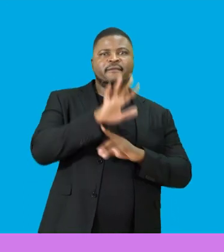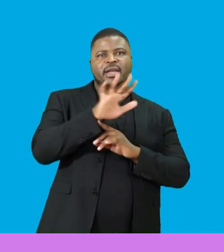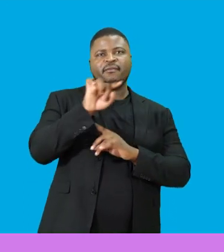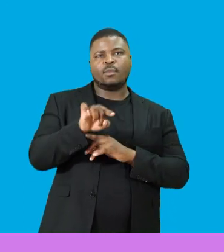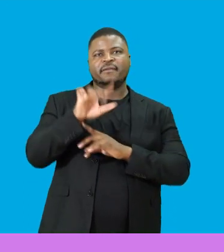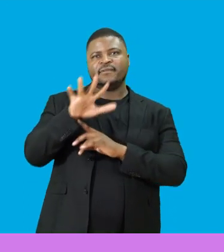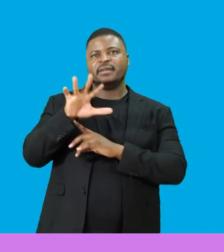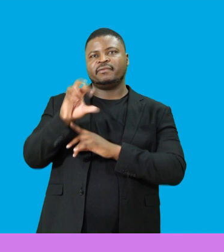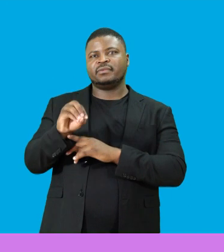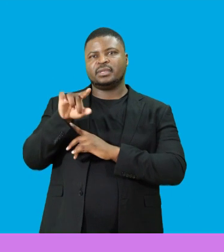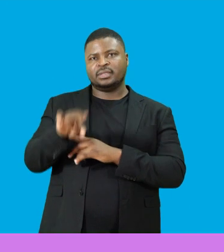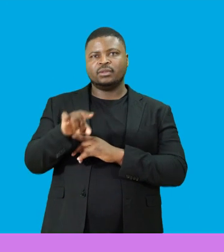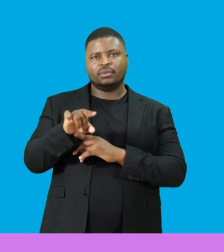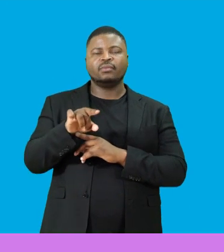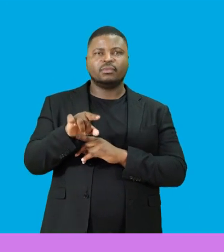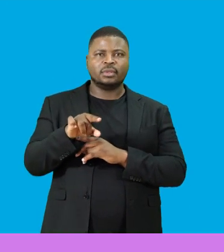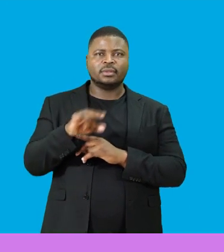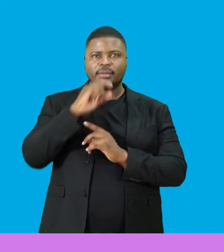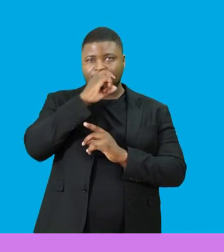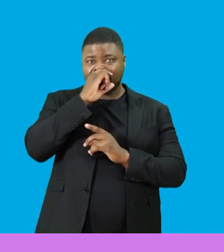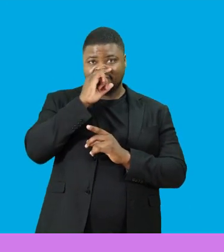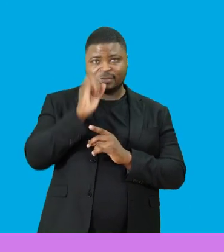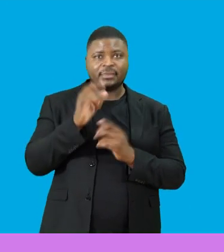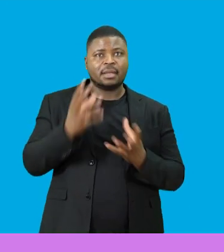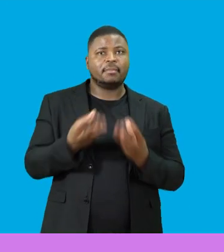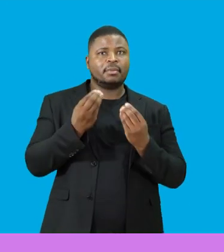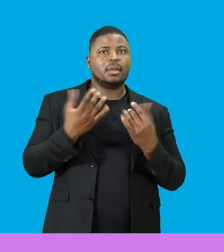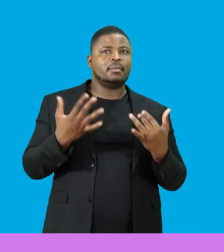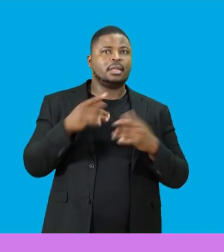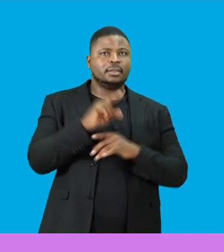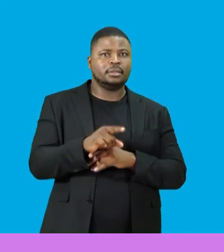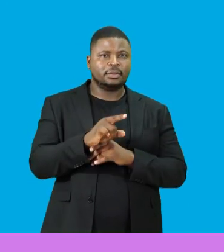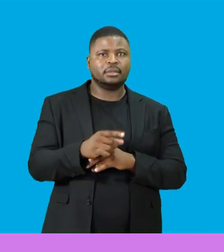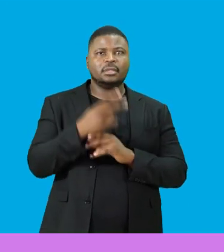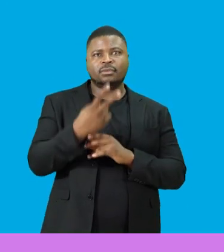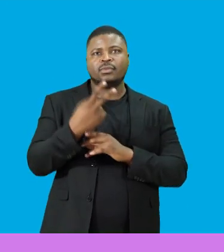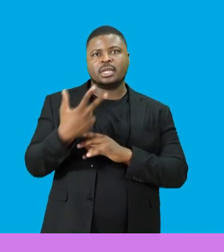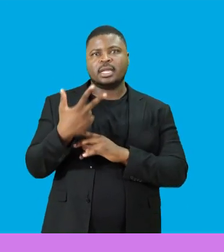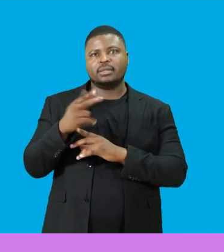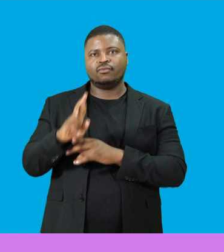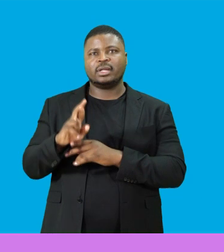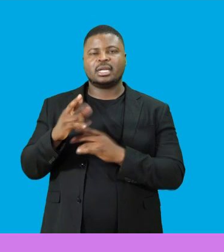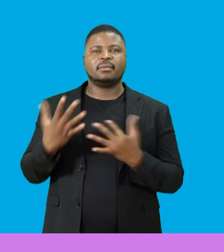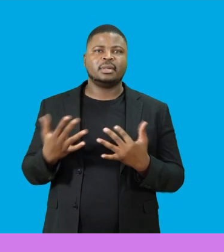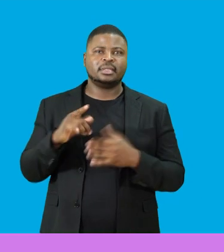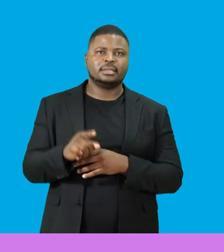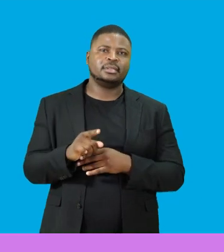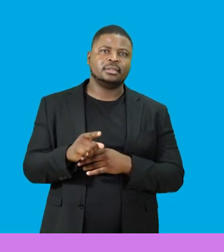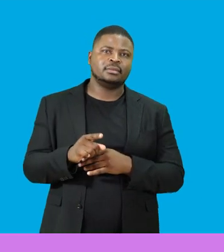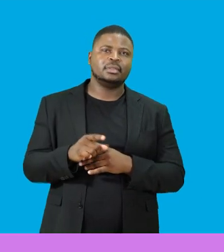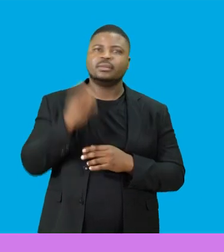plus the 5 rand 50 that was not touched. Then what do we get? What is 28 rand plus